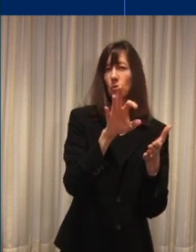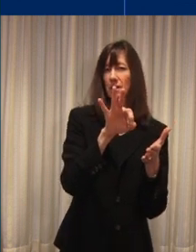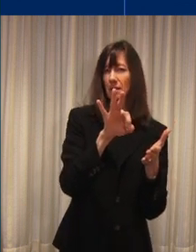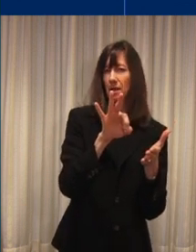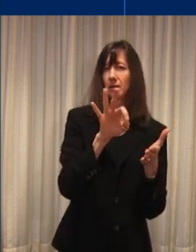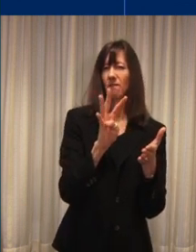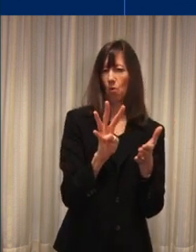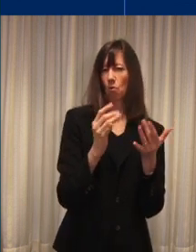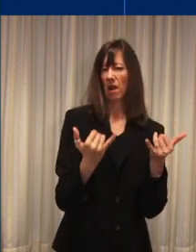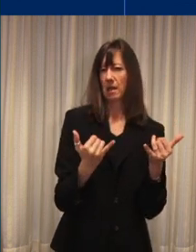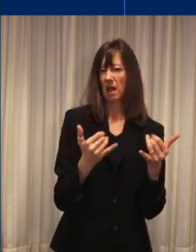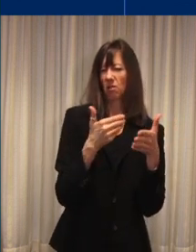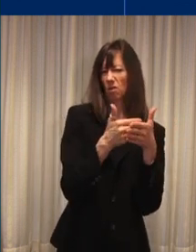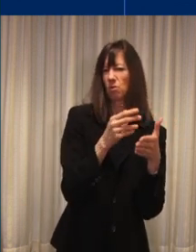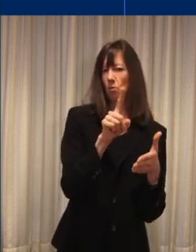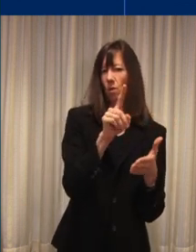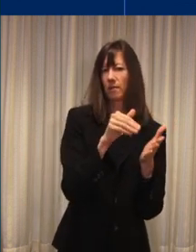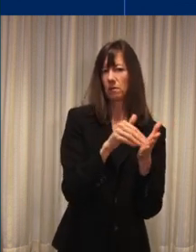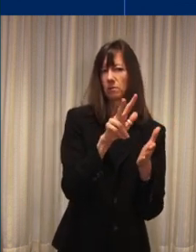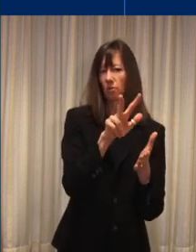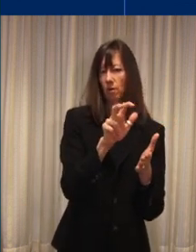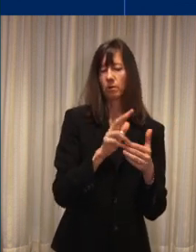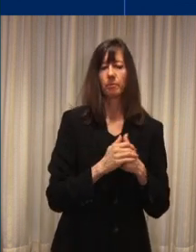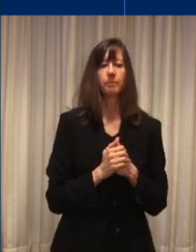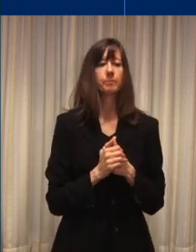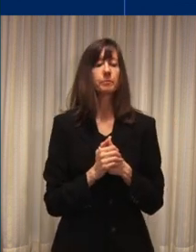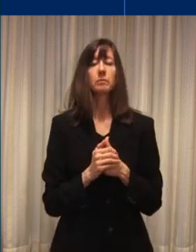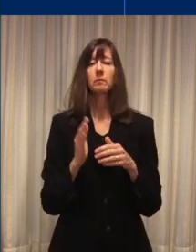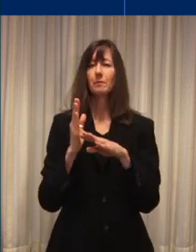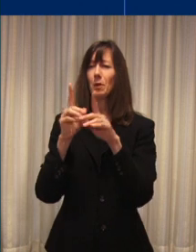1,294. We've now tested over